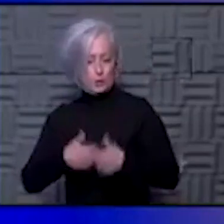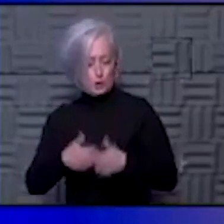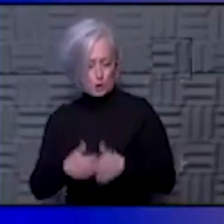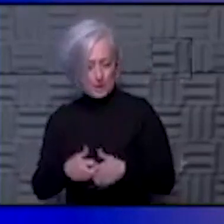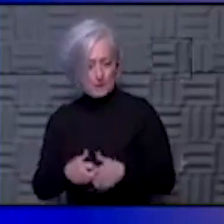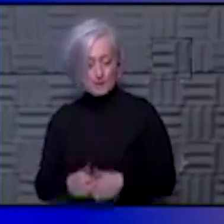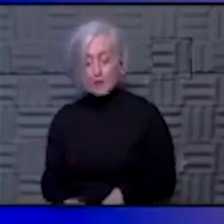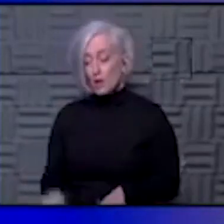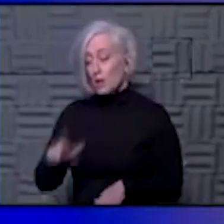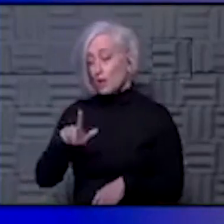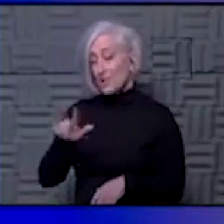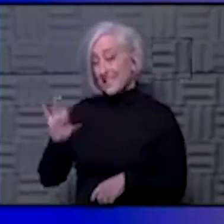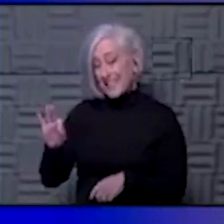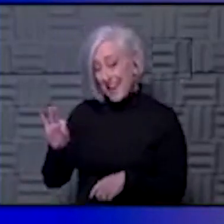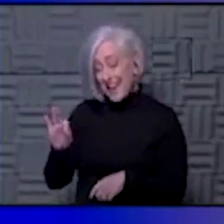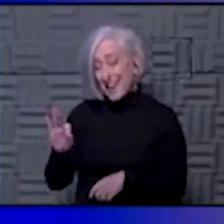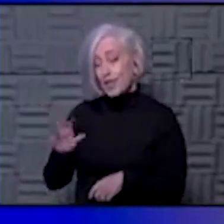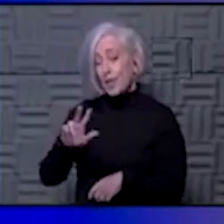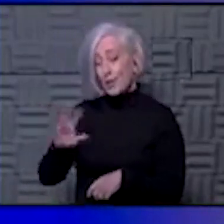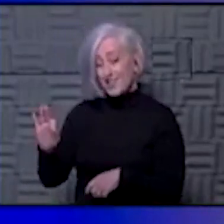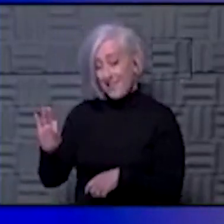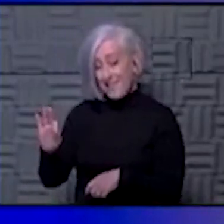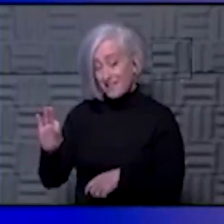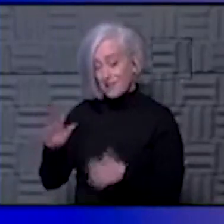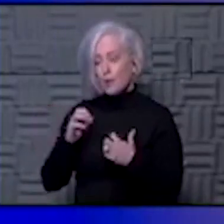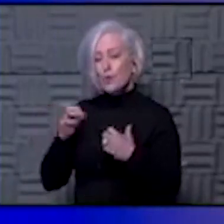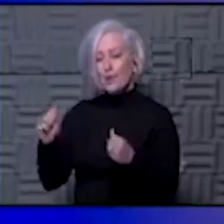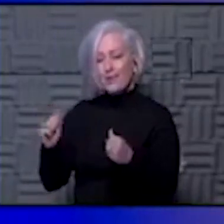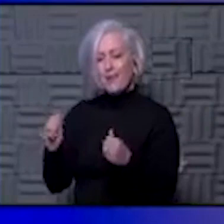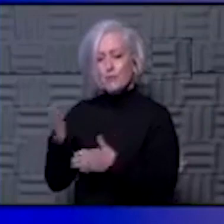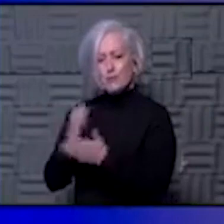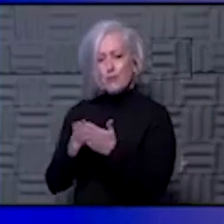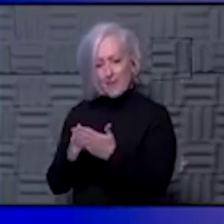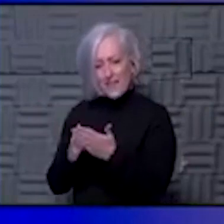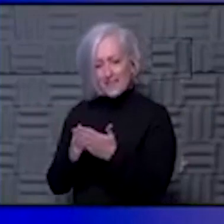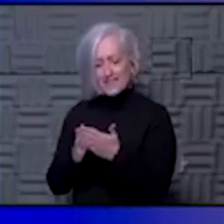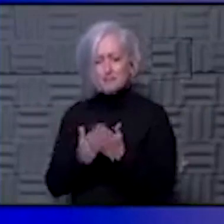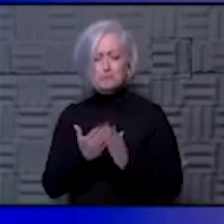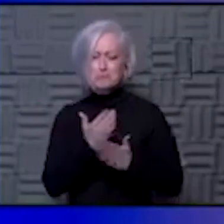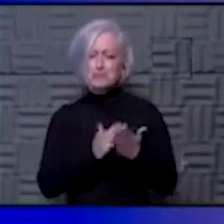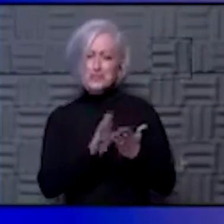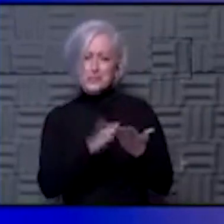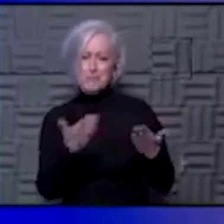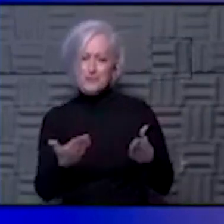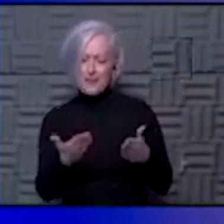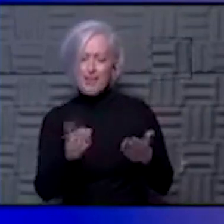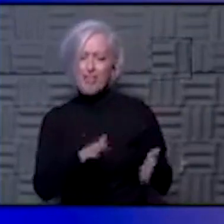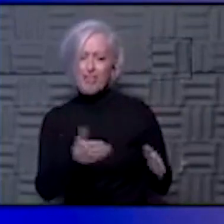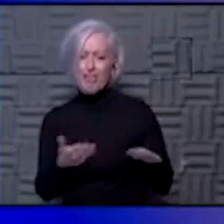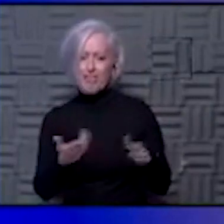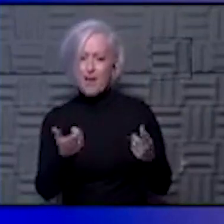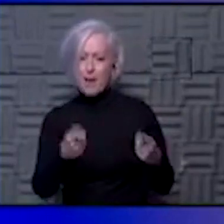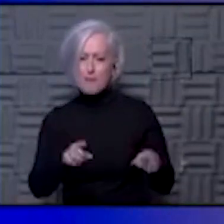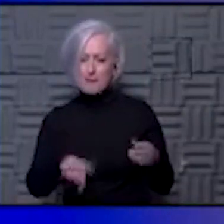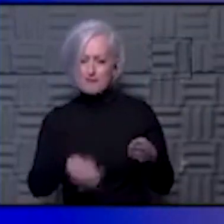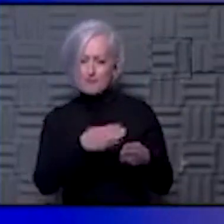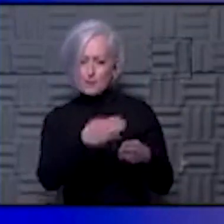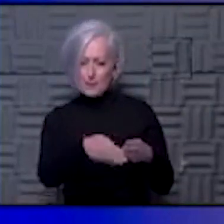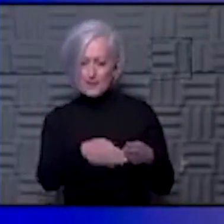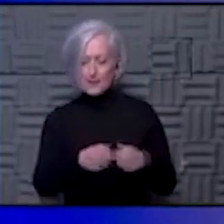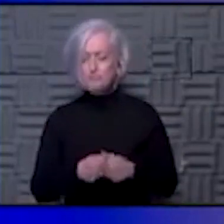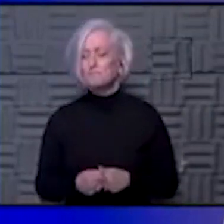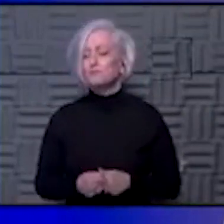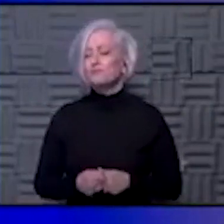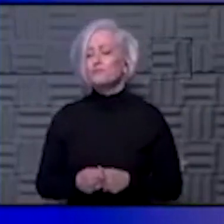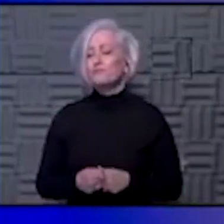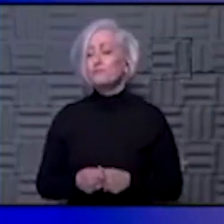well who are in that recovery phase. Unfortunately, we did have a few deaths over the weekend as well. So the